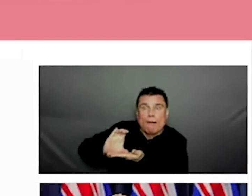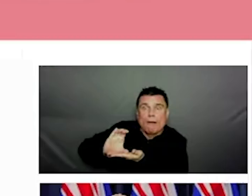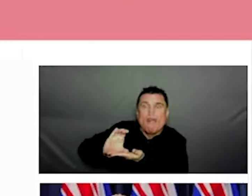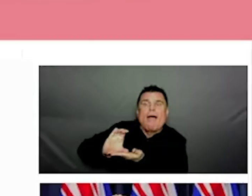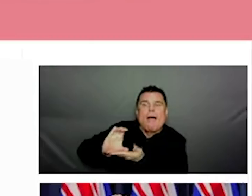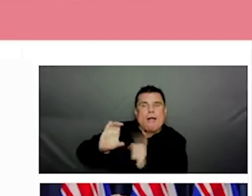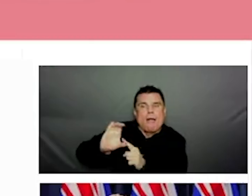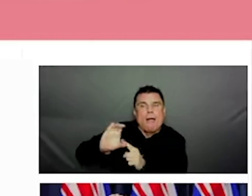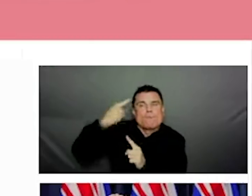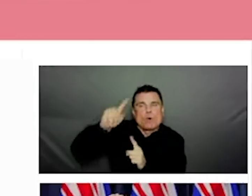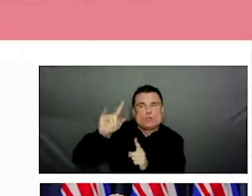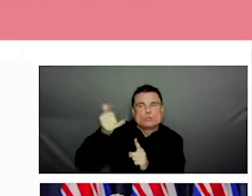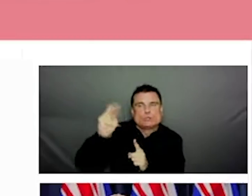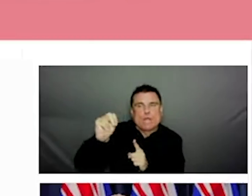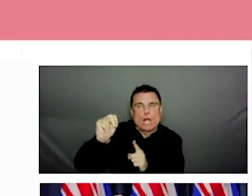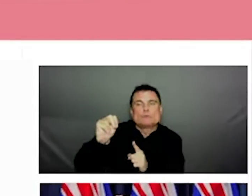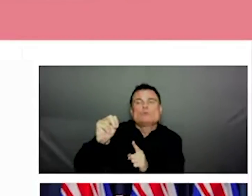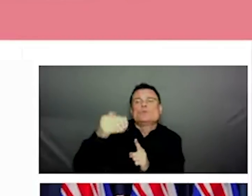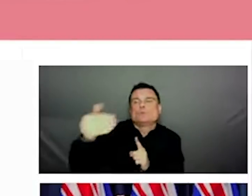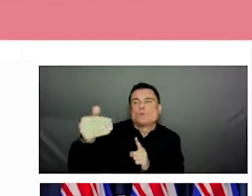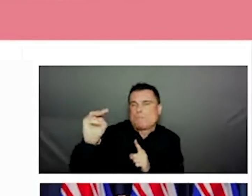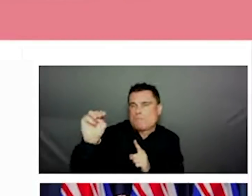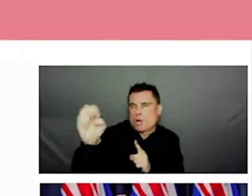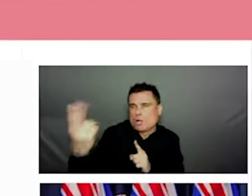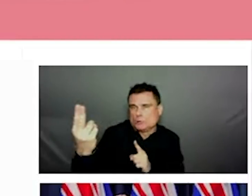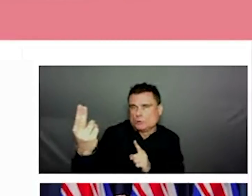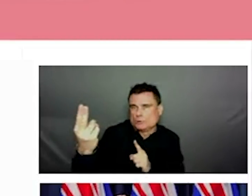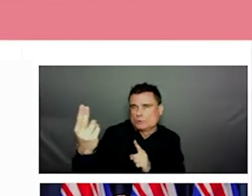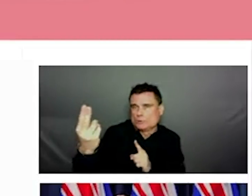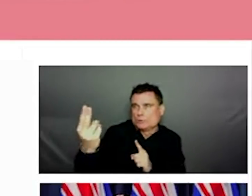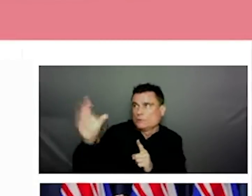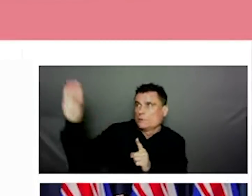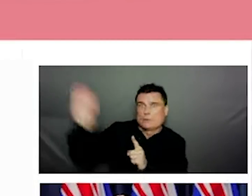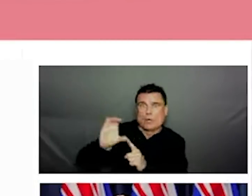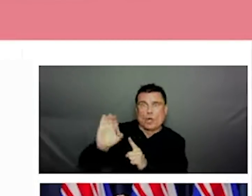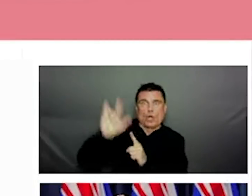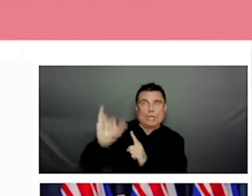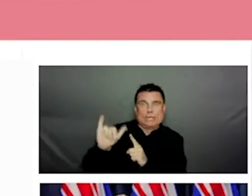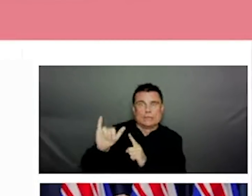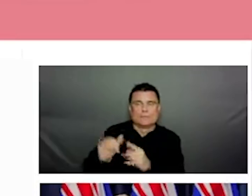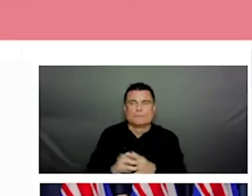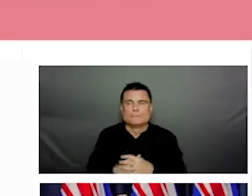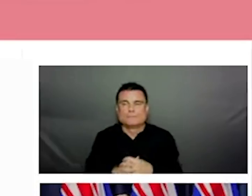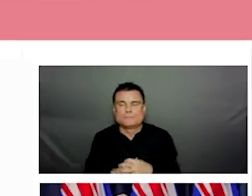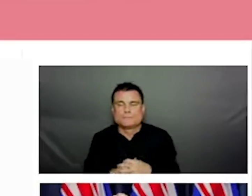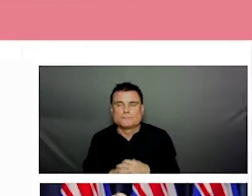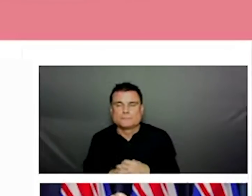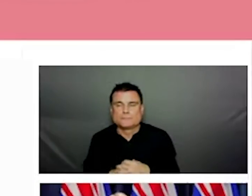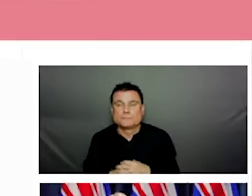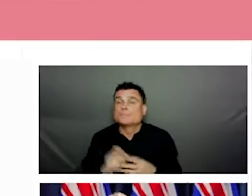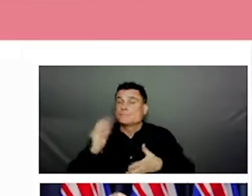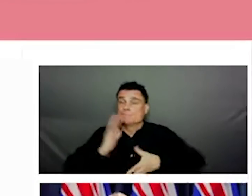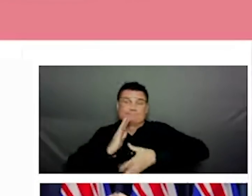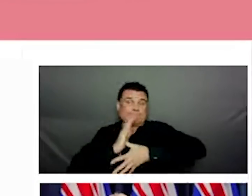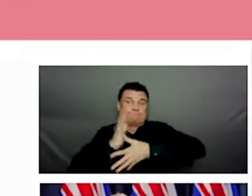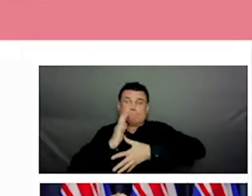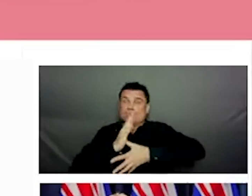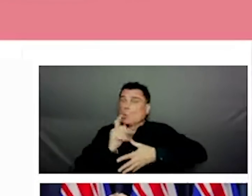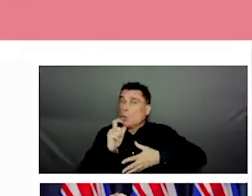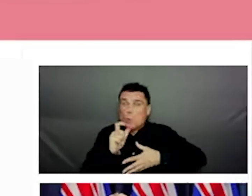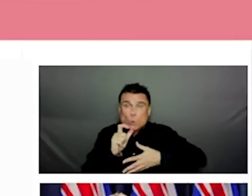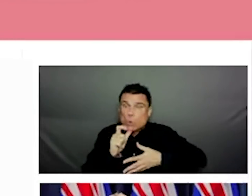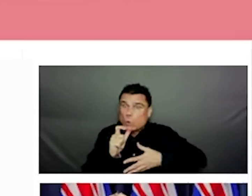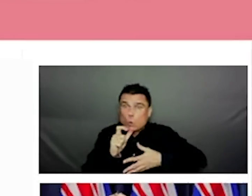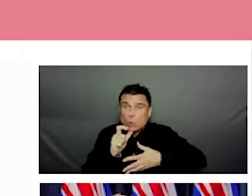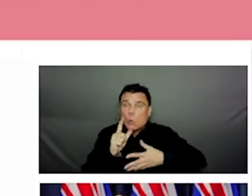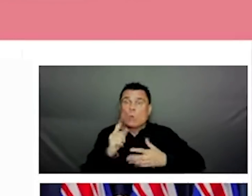January, so from the doses we received already to February, is residents and staff of long-term care. And we have said